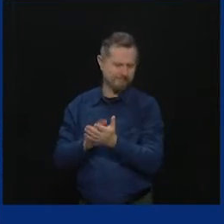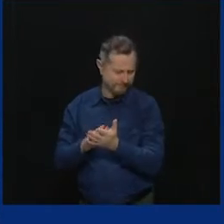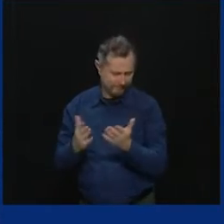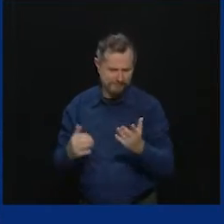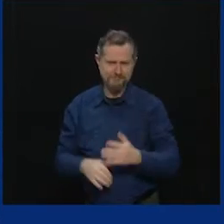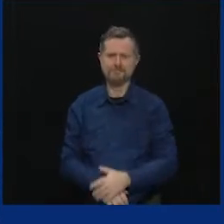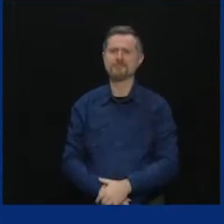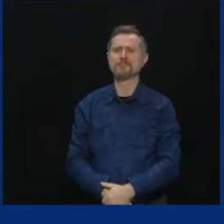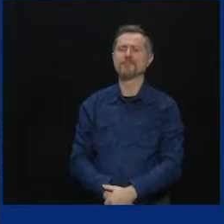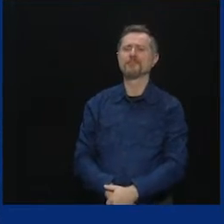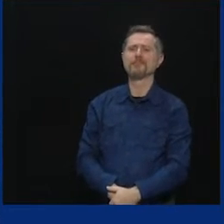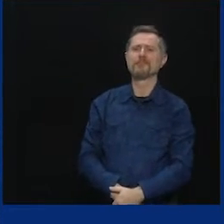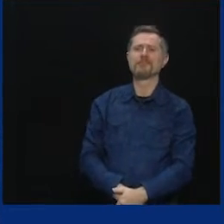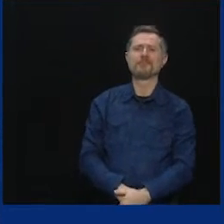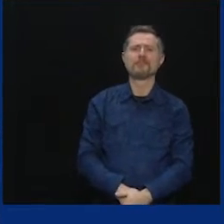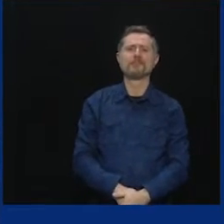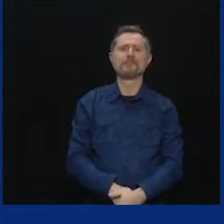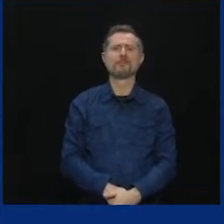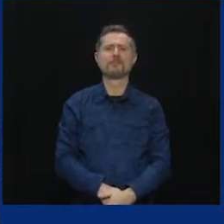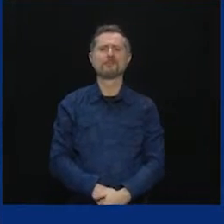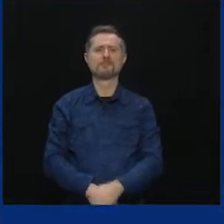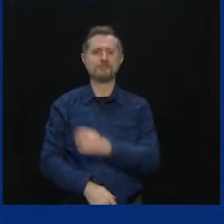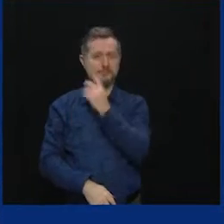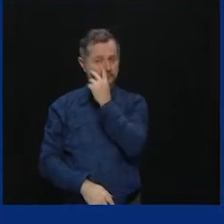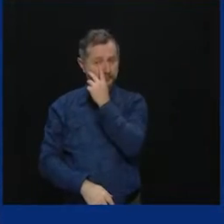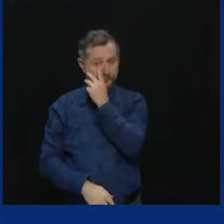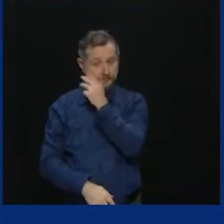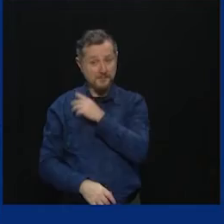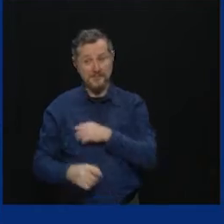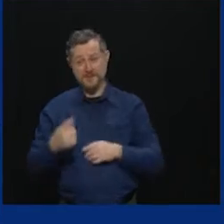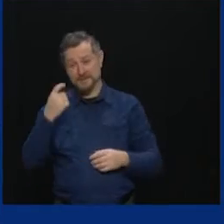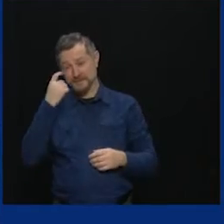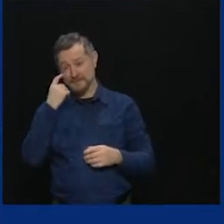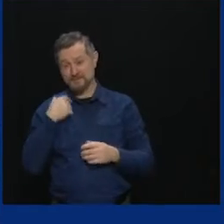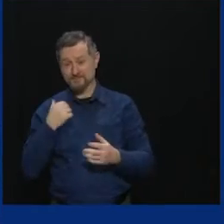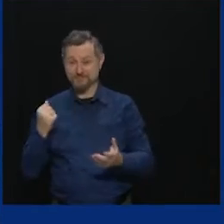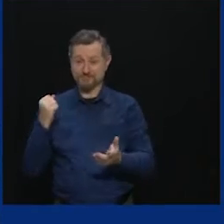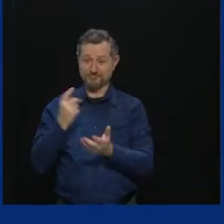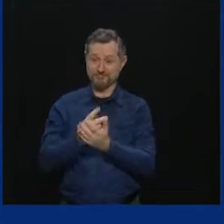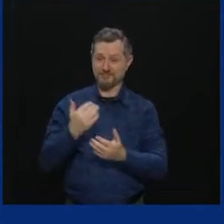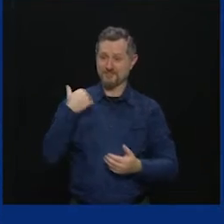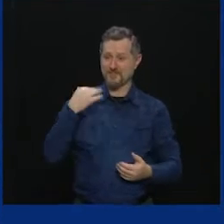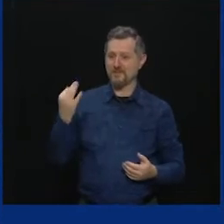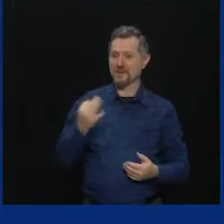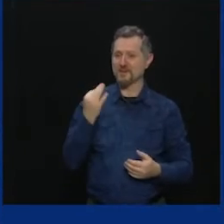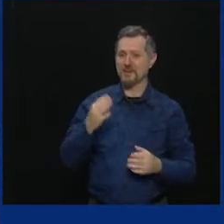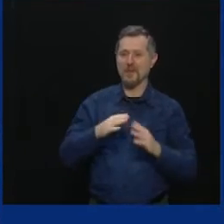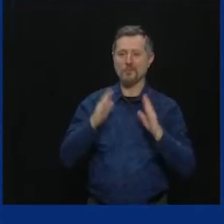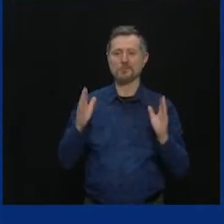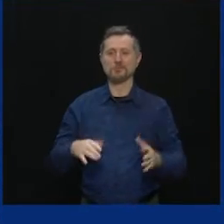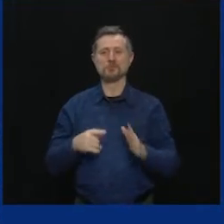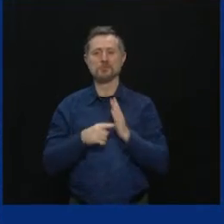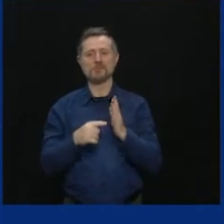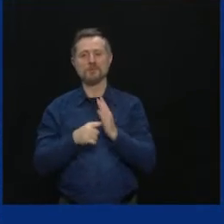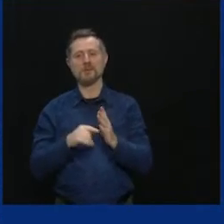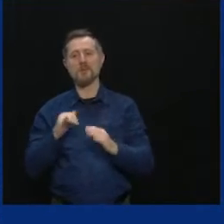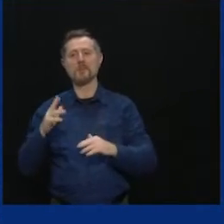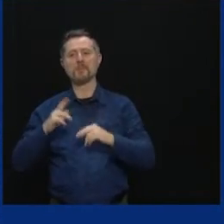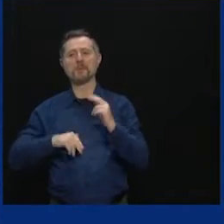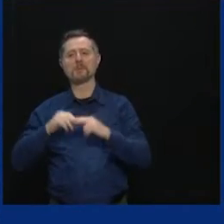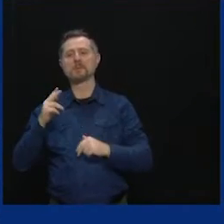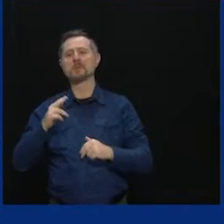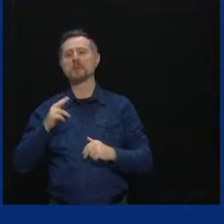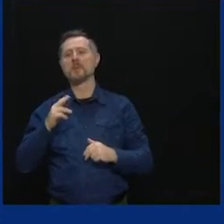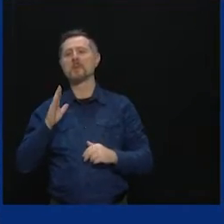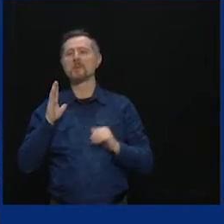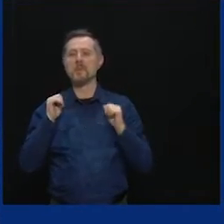As you all know, the House passed the Build Back Better Act this past Friday. It hasn't passed the Senate yet.